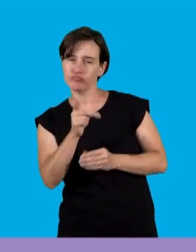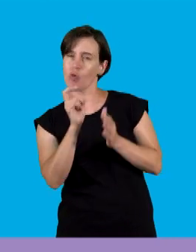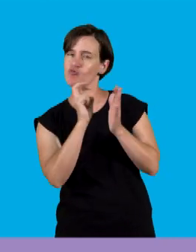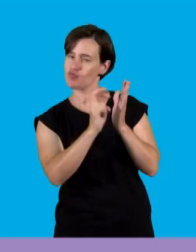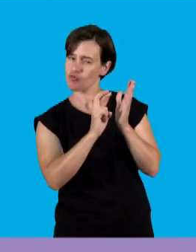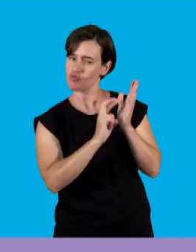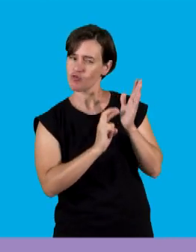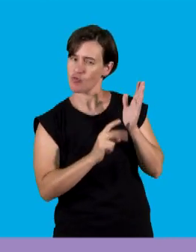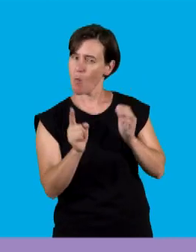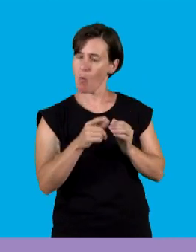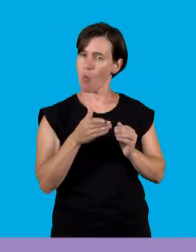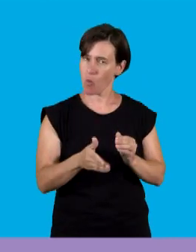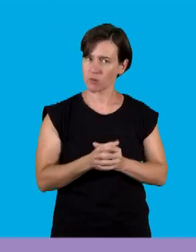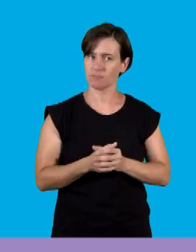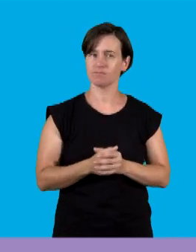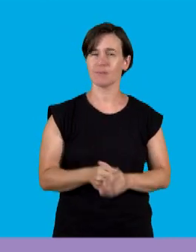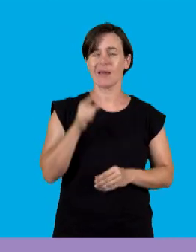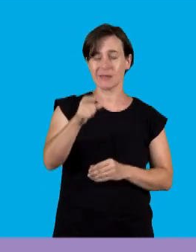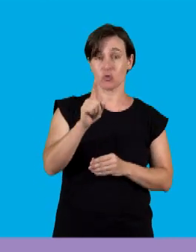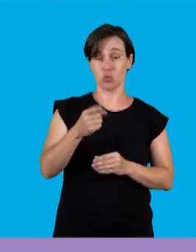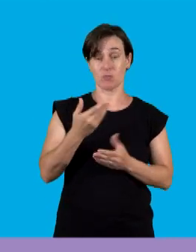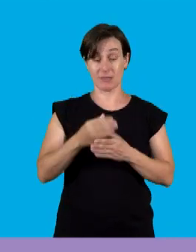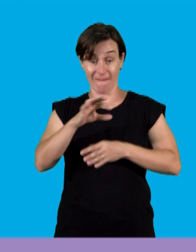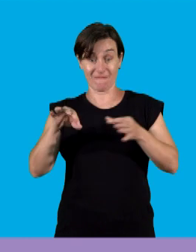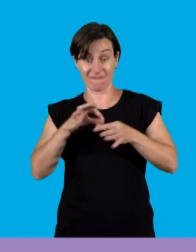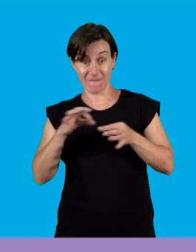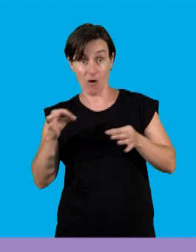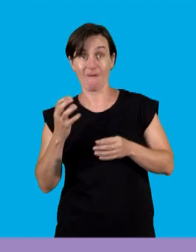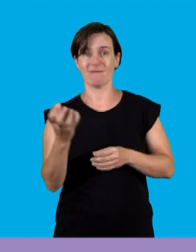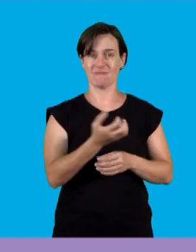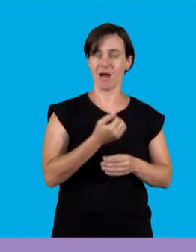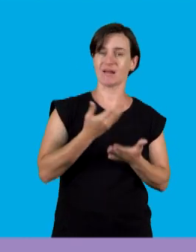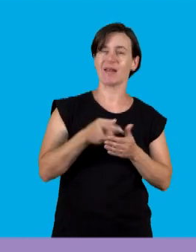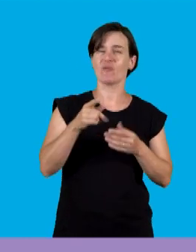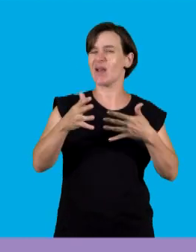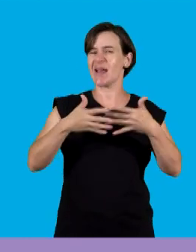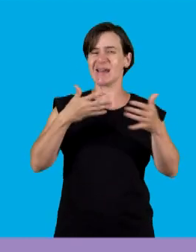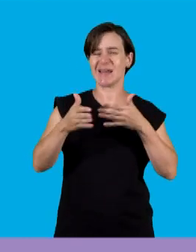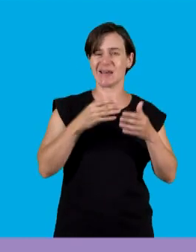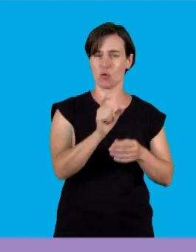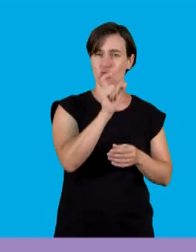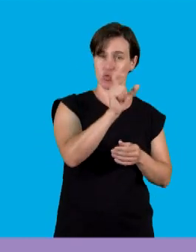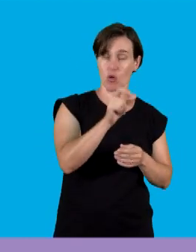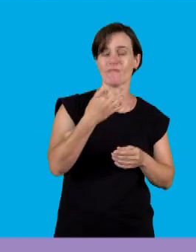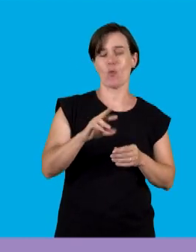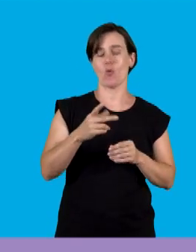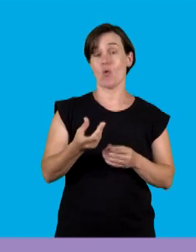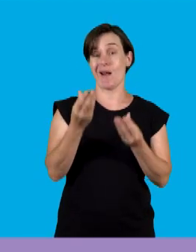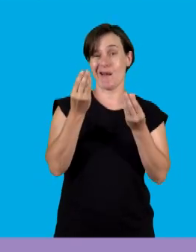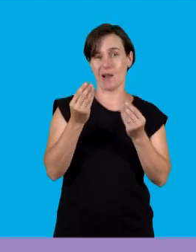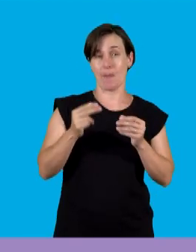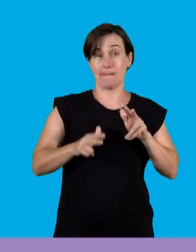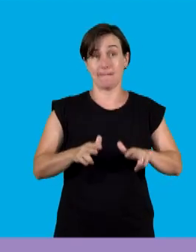patterns, and find the value of any given term in a numeric